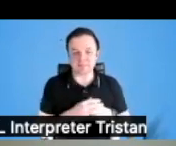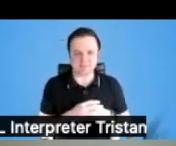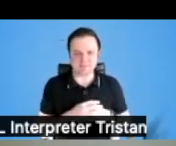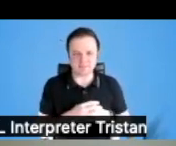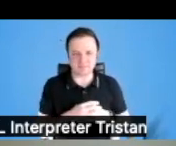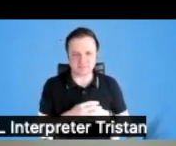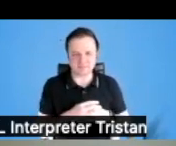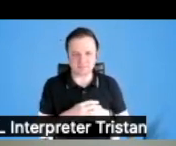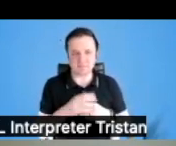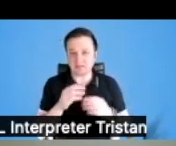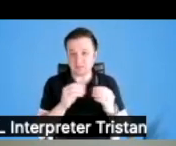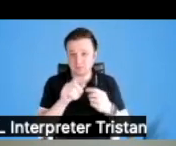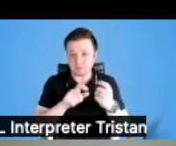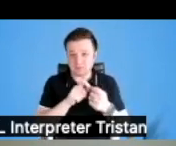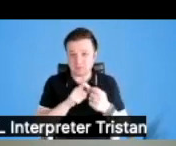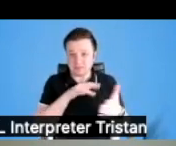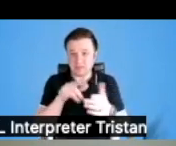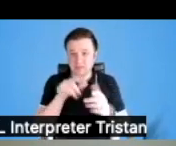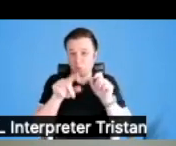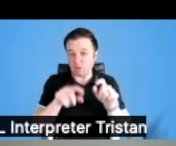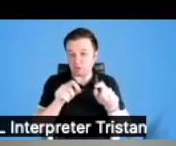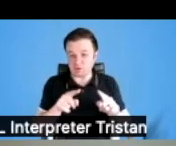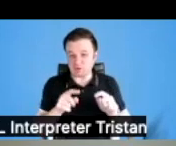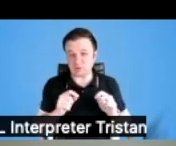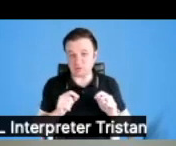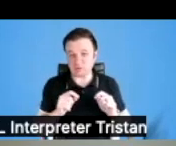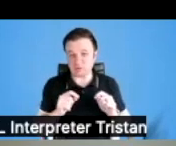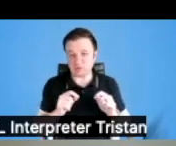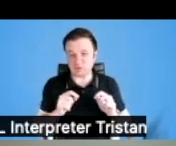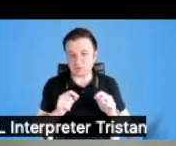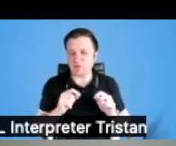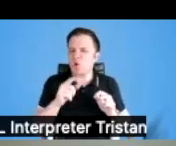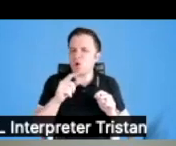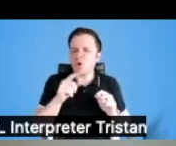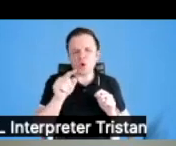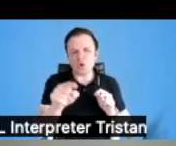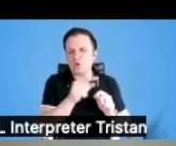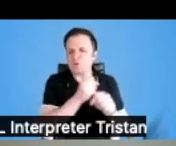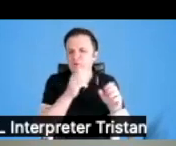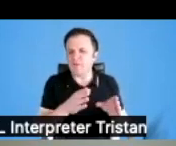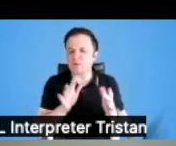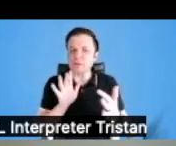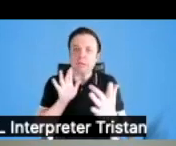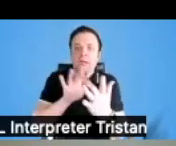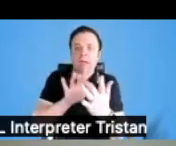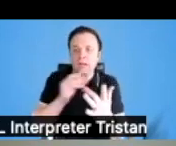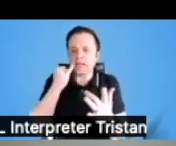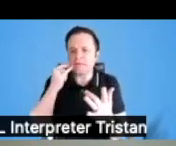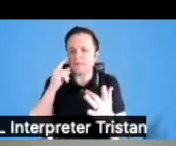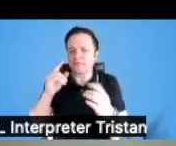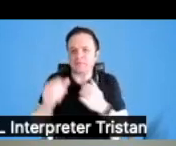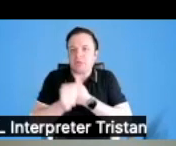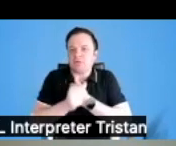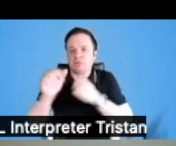More specifically, our study questions were, first of all, who do survivors already reach out to in moments of danger, separate